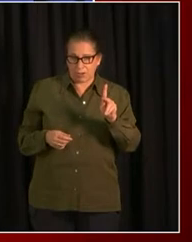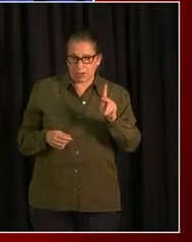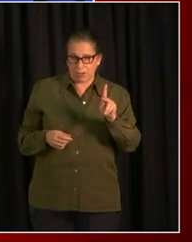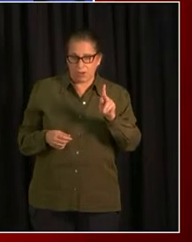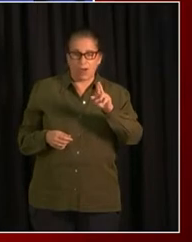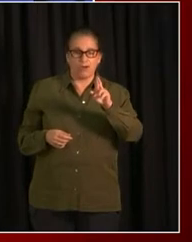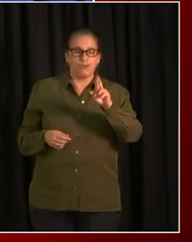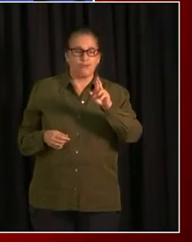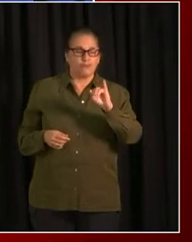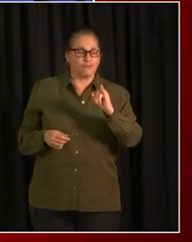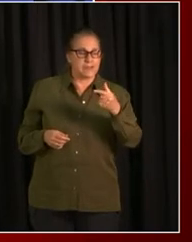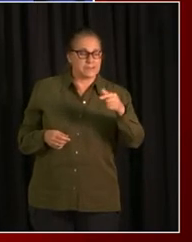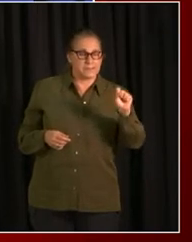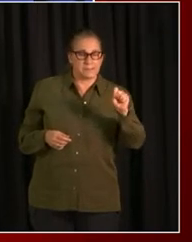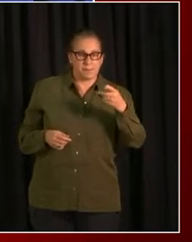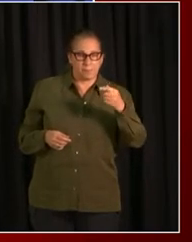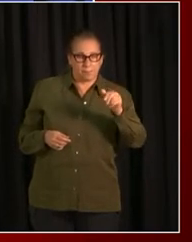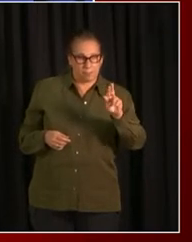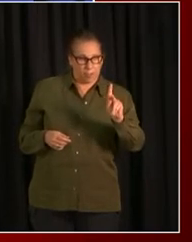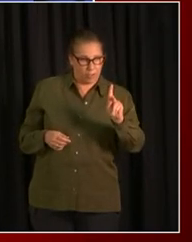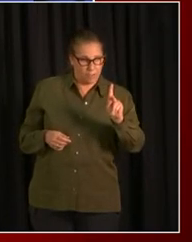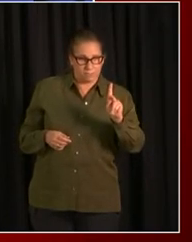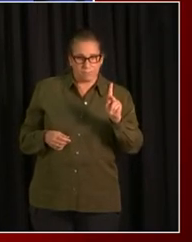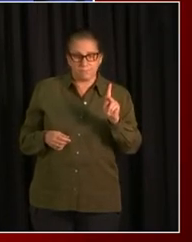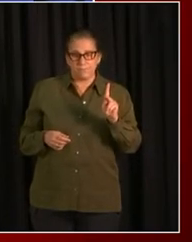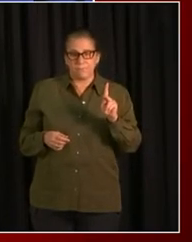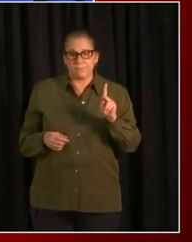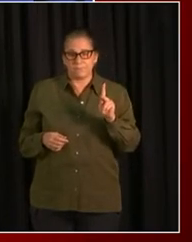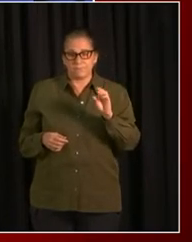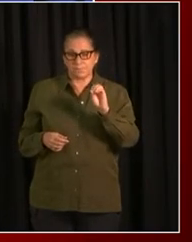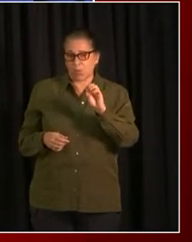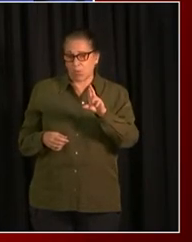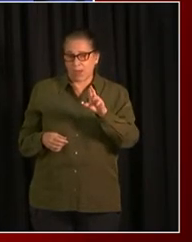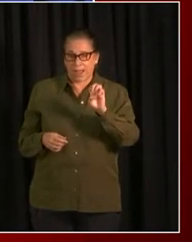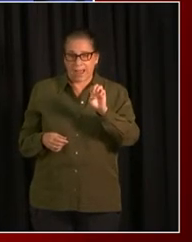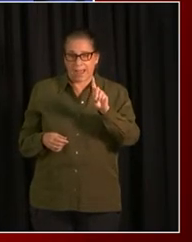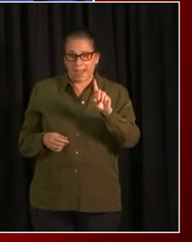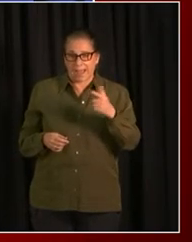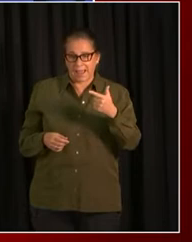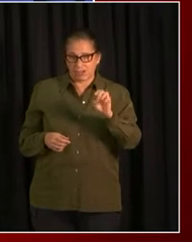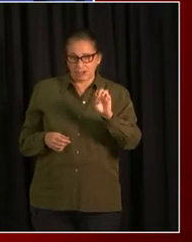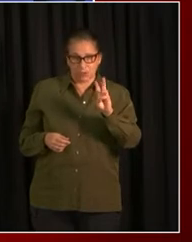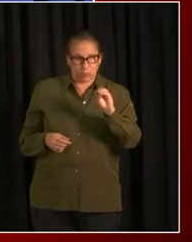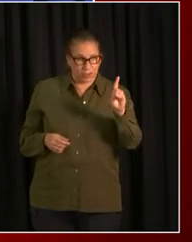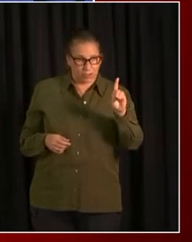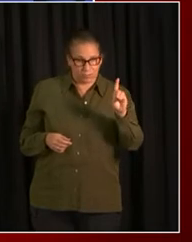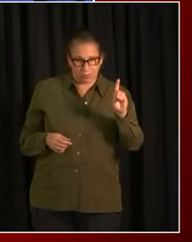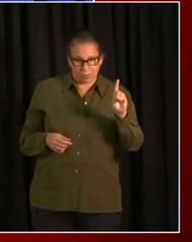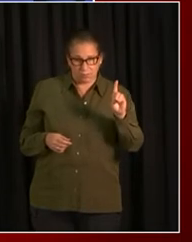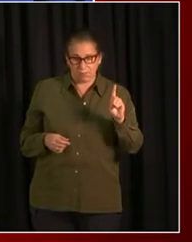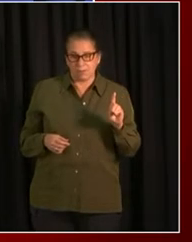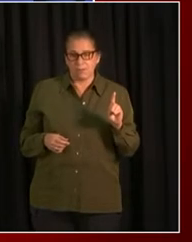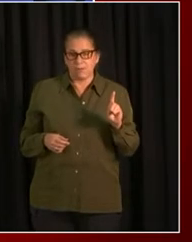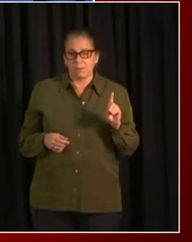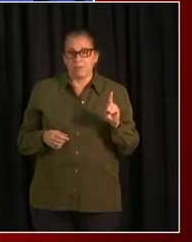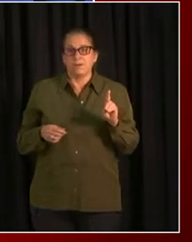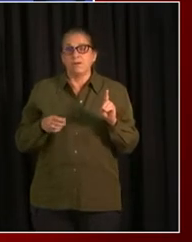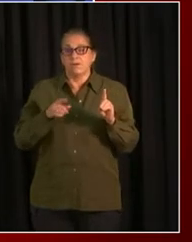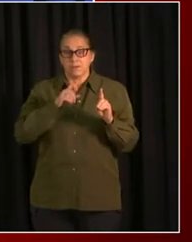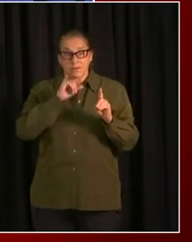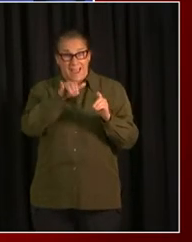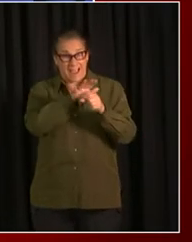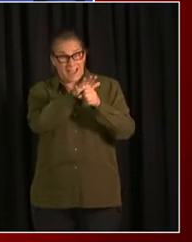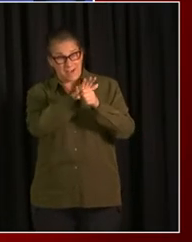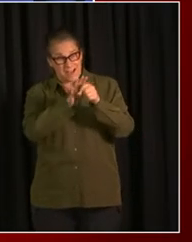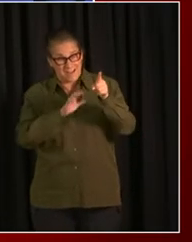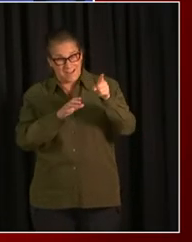feed some of our damage assessments for the event. But also DC Water is having a virtual town hall tonight